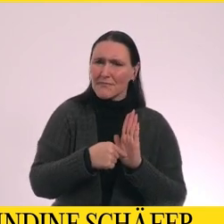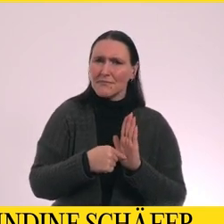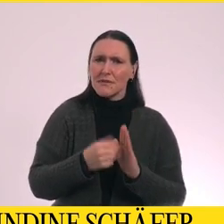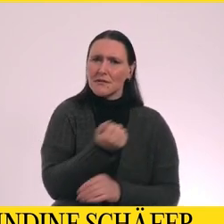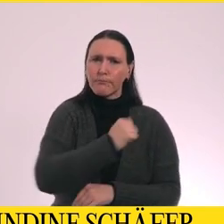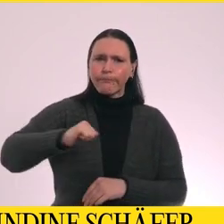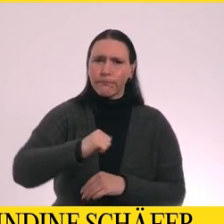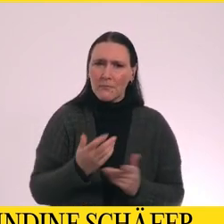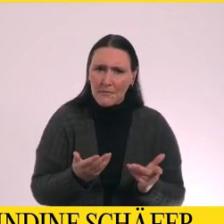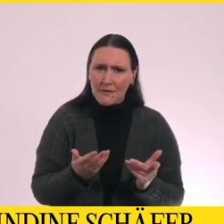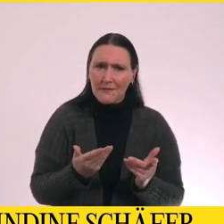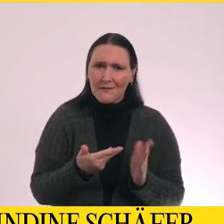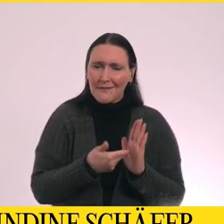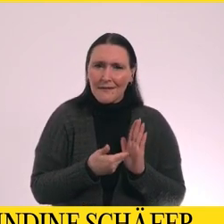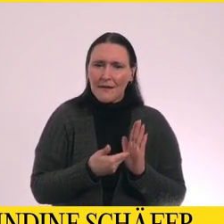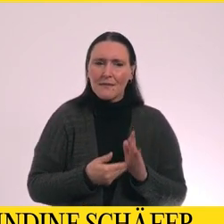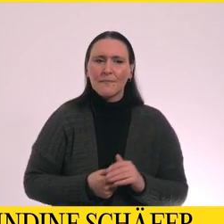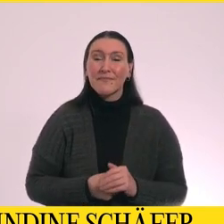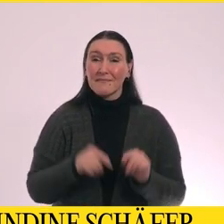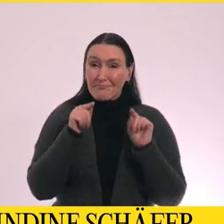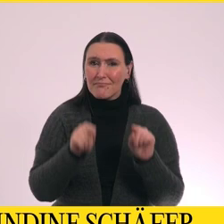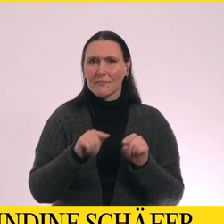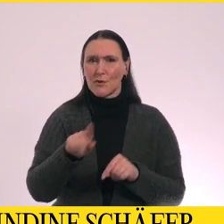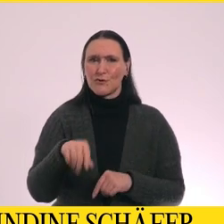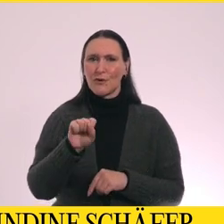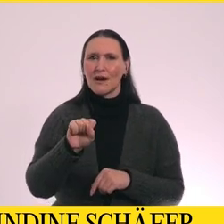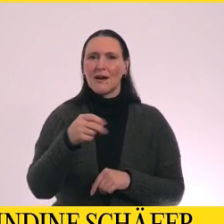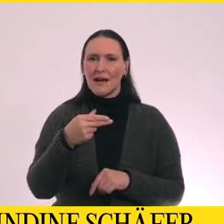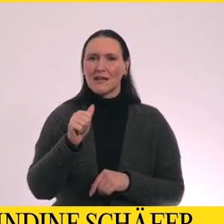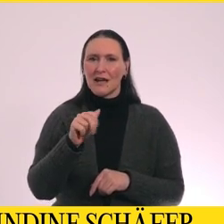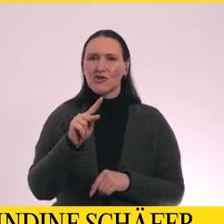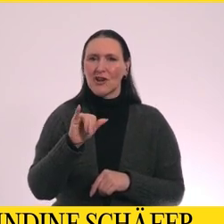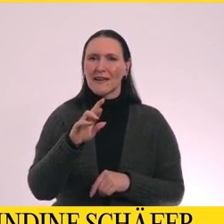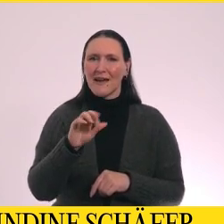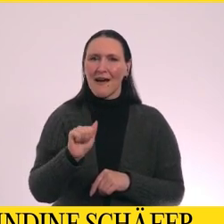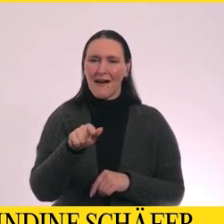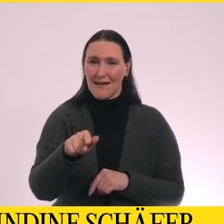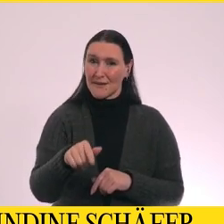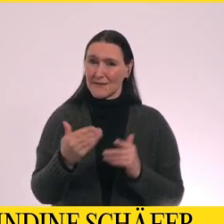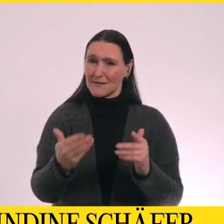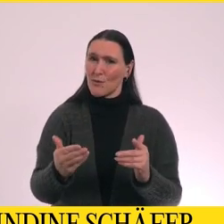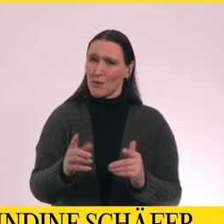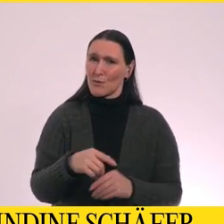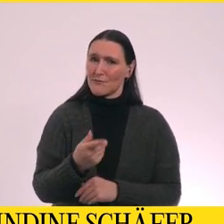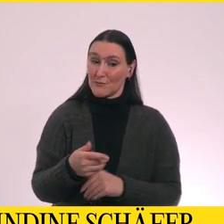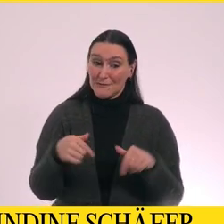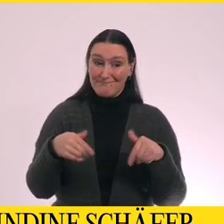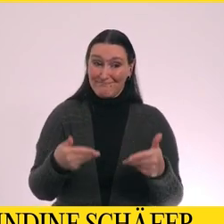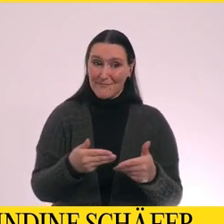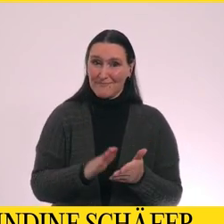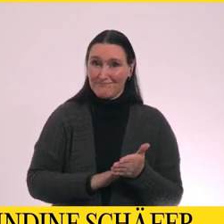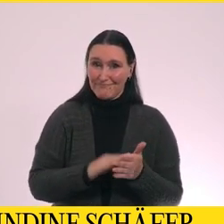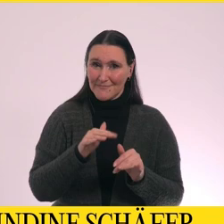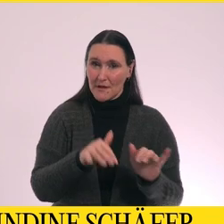there is what also Shakira, that now she's missing, defined the chain. What does it mean?